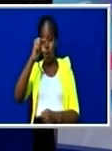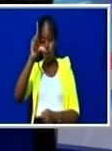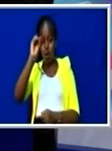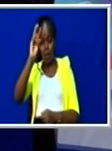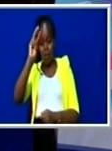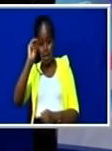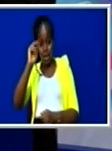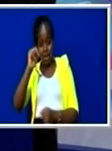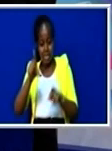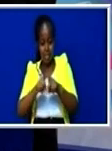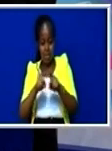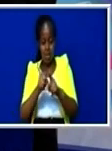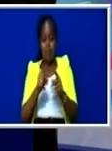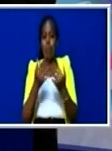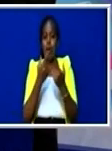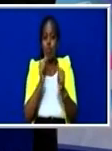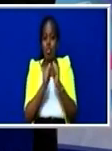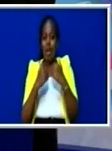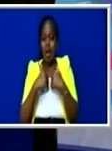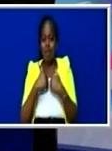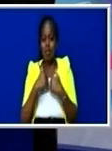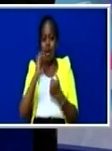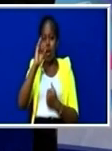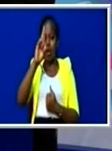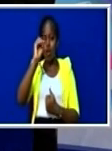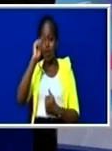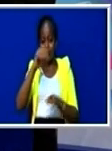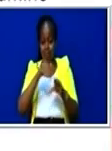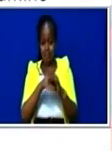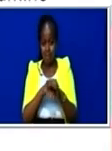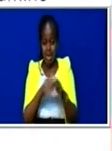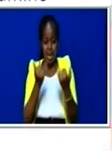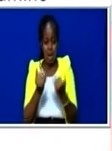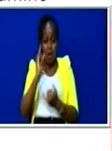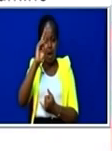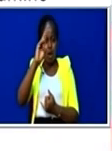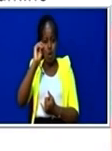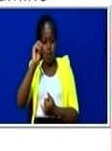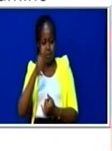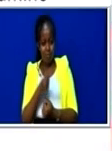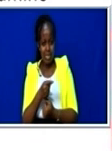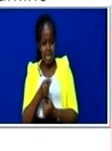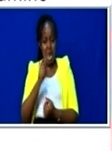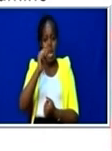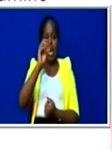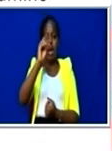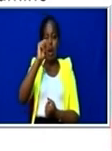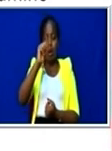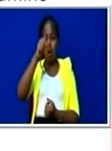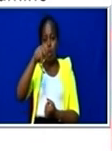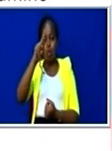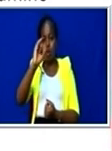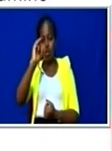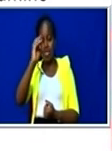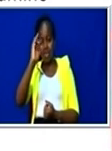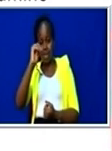protein that has iron. Iron in it. Iron is a non-protein material that is